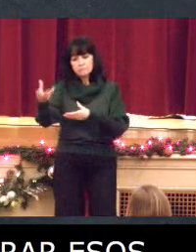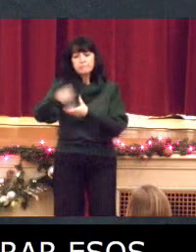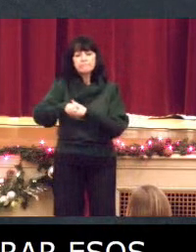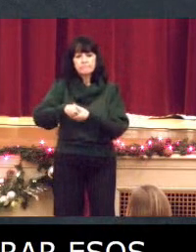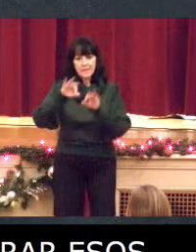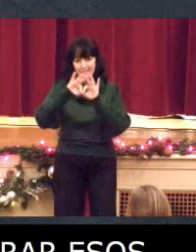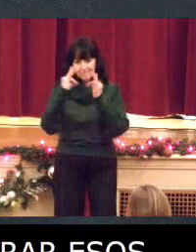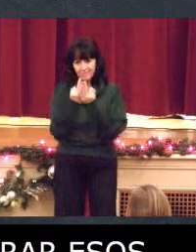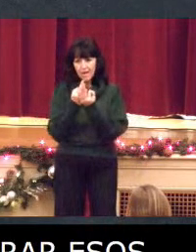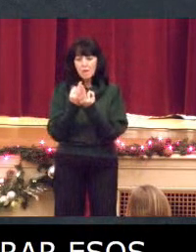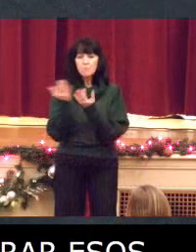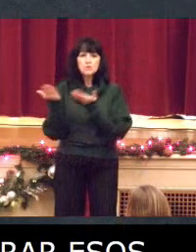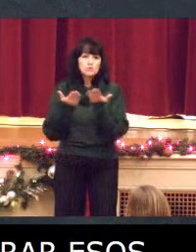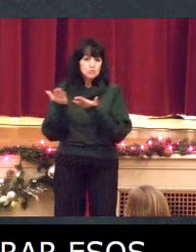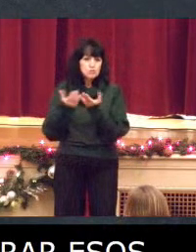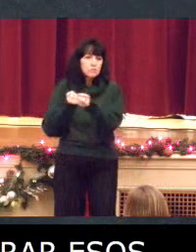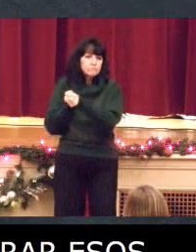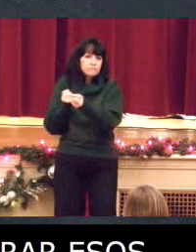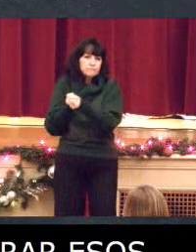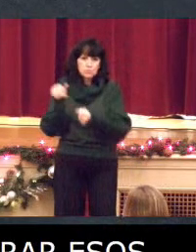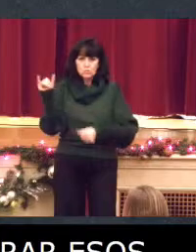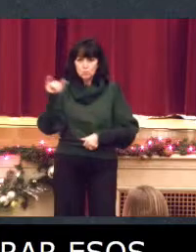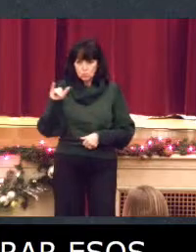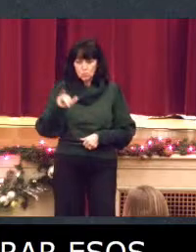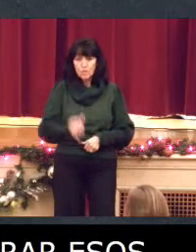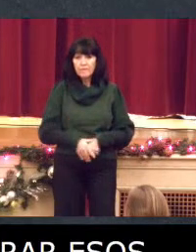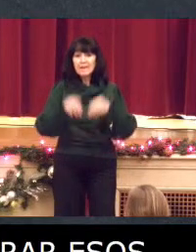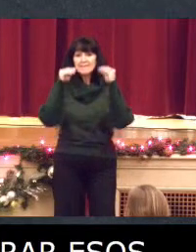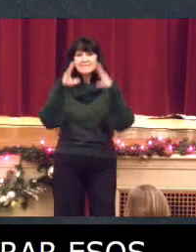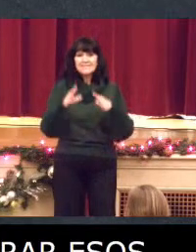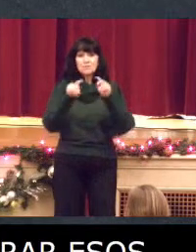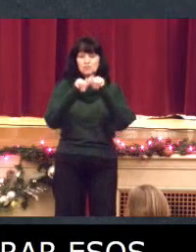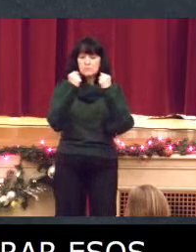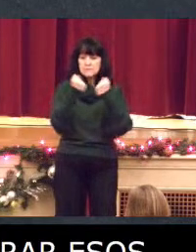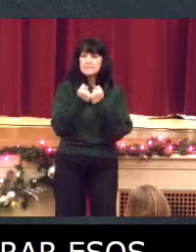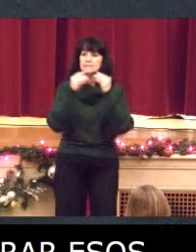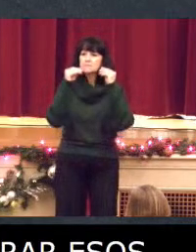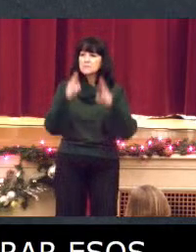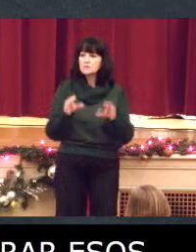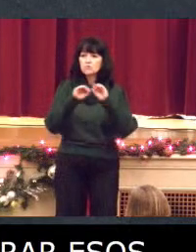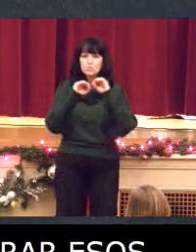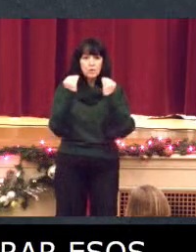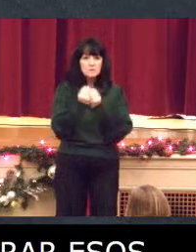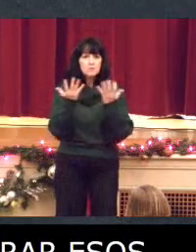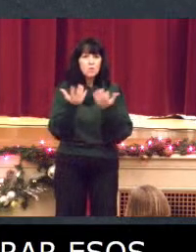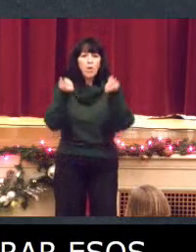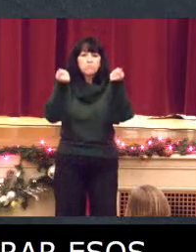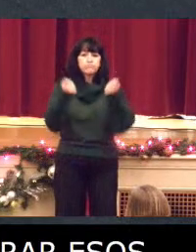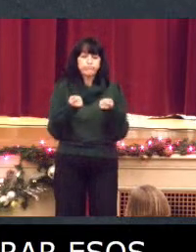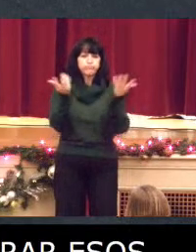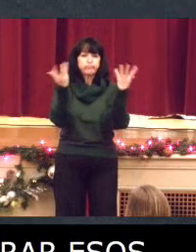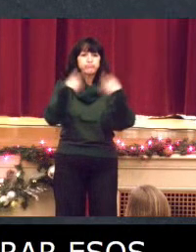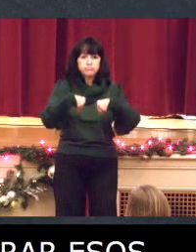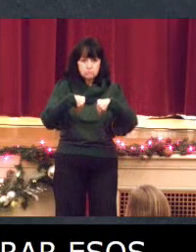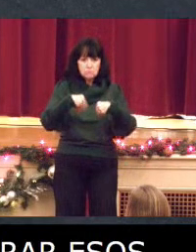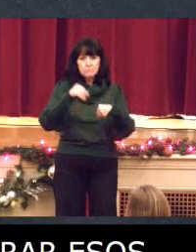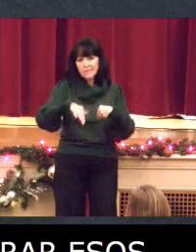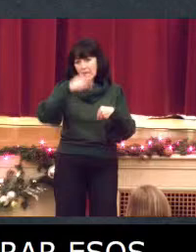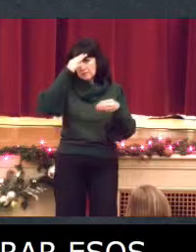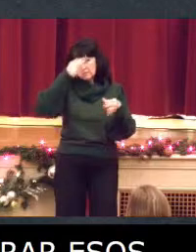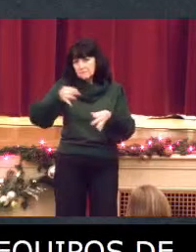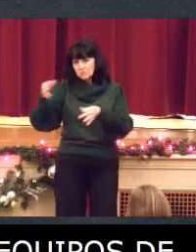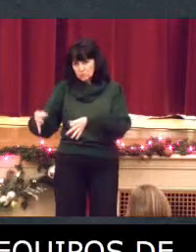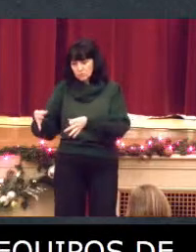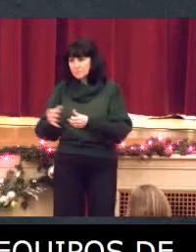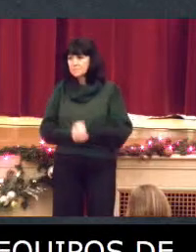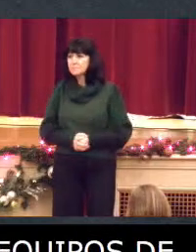teams, where we include them in the decision making. Next slide, please. So the